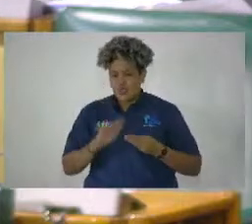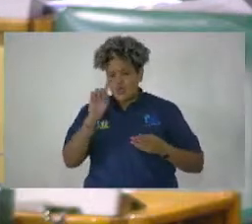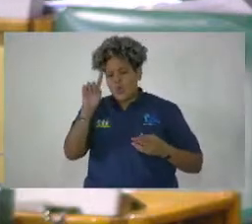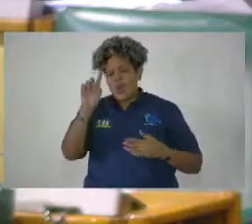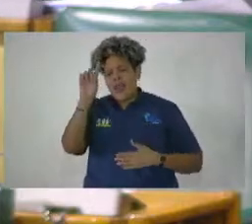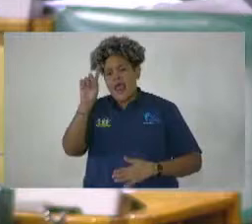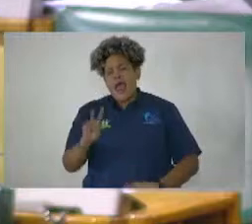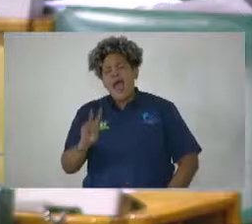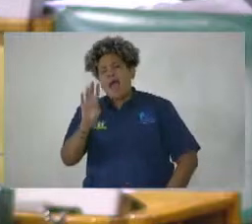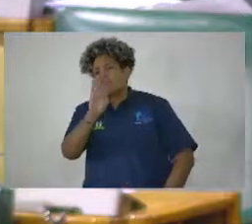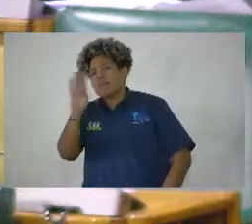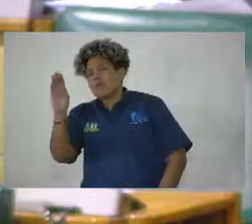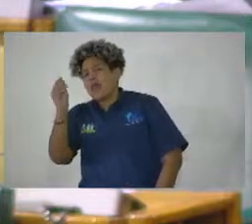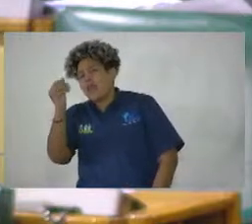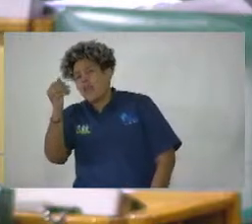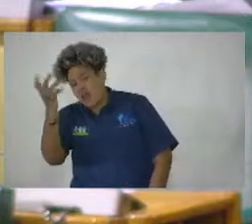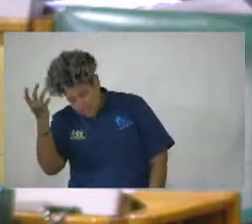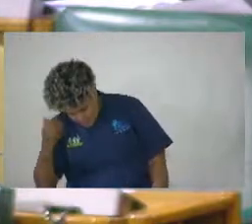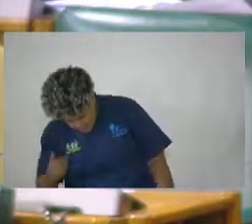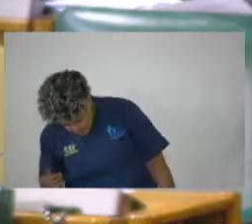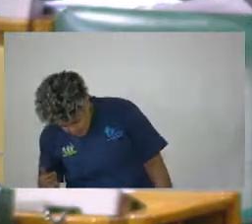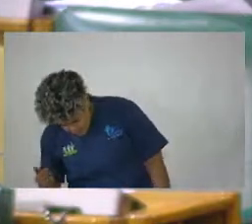$1.5 billion.